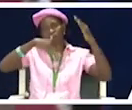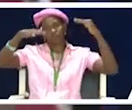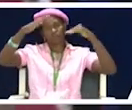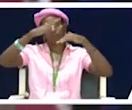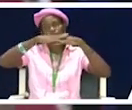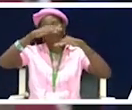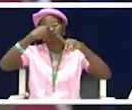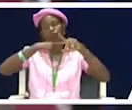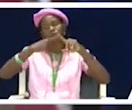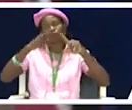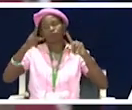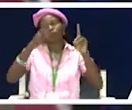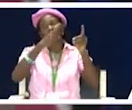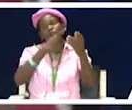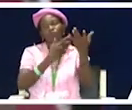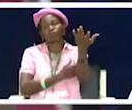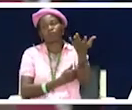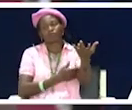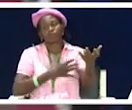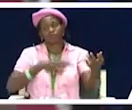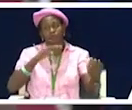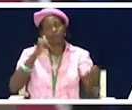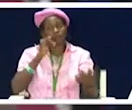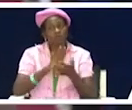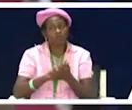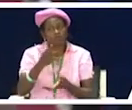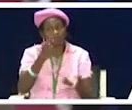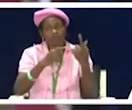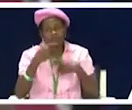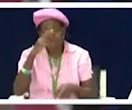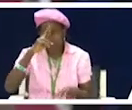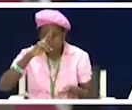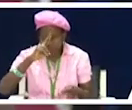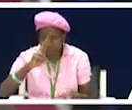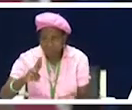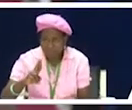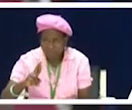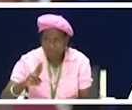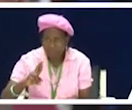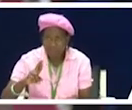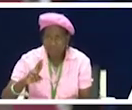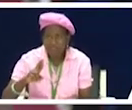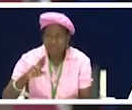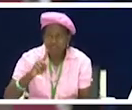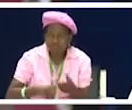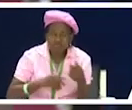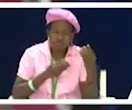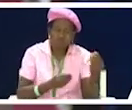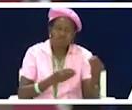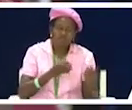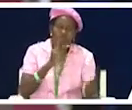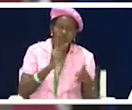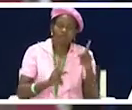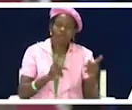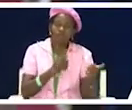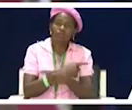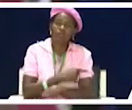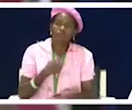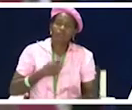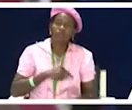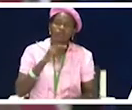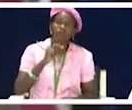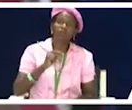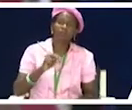And one morning, my wife came and said, sir, to feed the people today, we need an